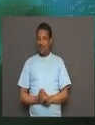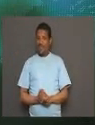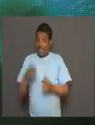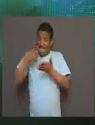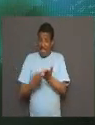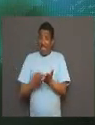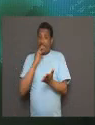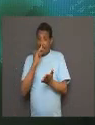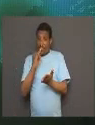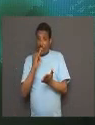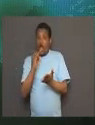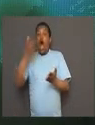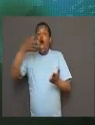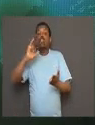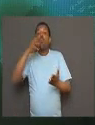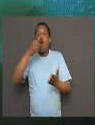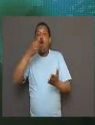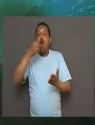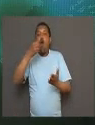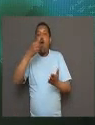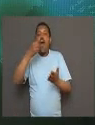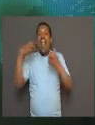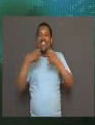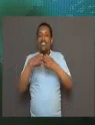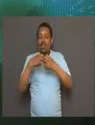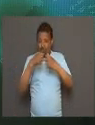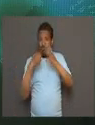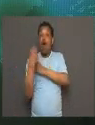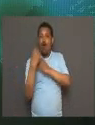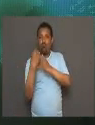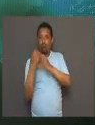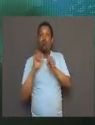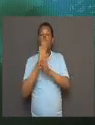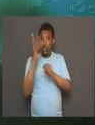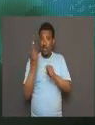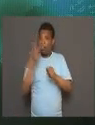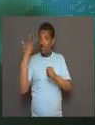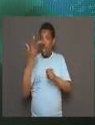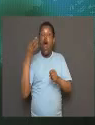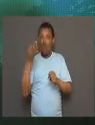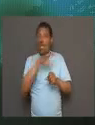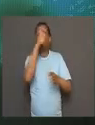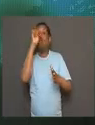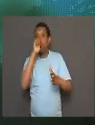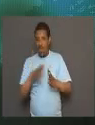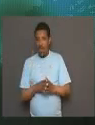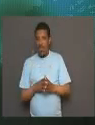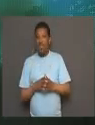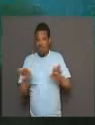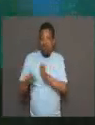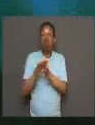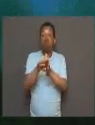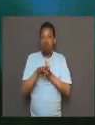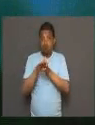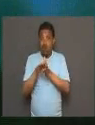Here is the hydroelectric power potential for 3 of Ethiopia's